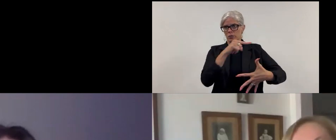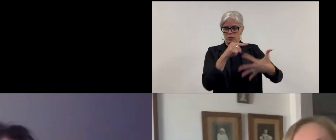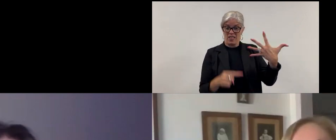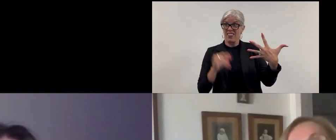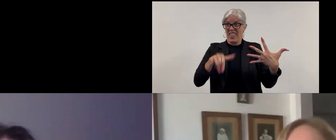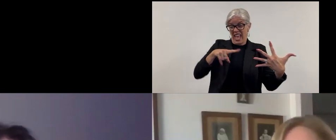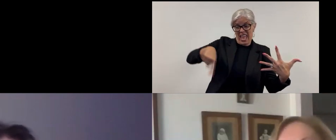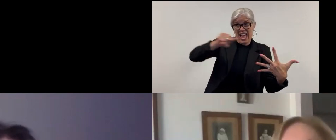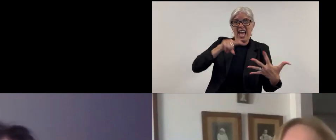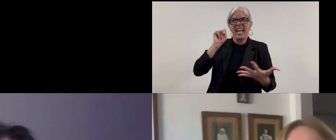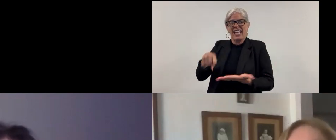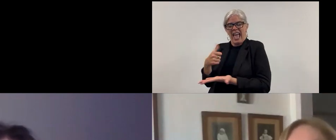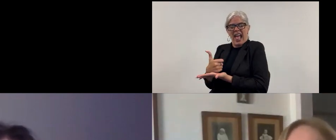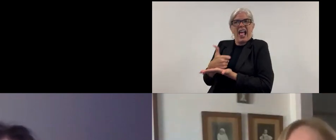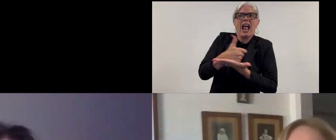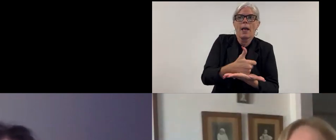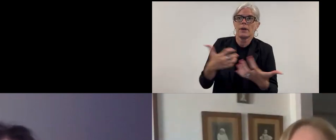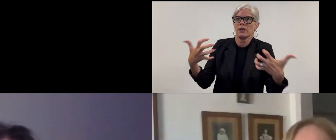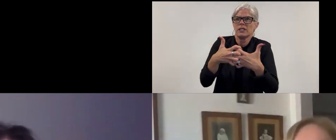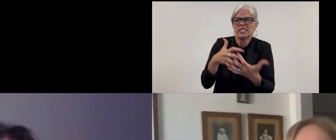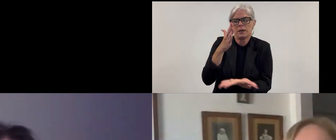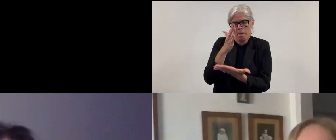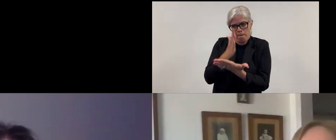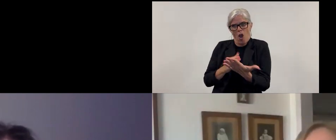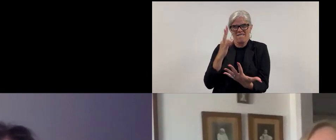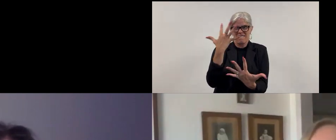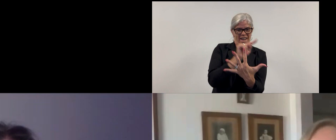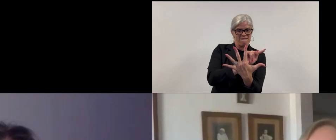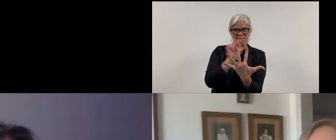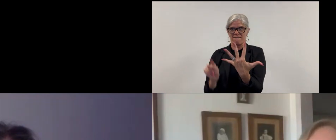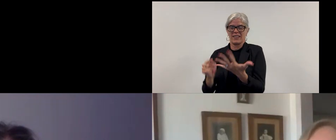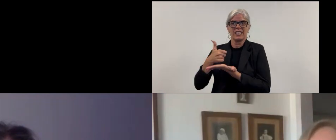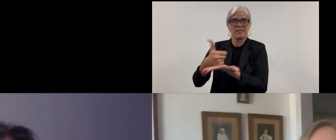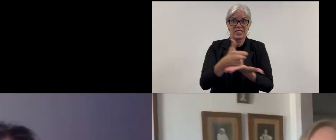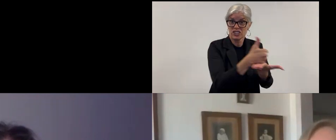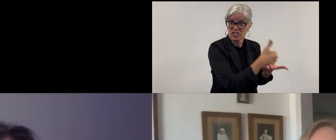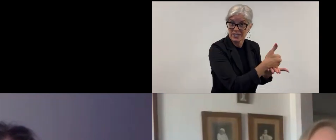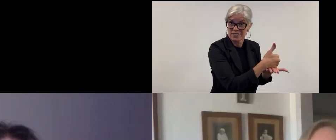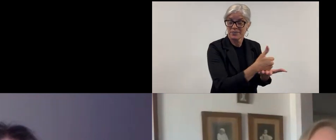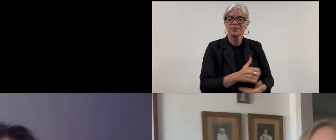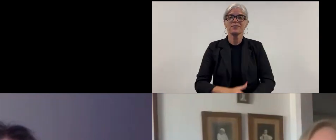complement or be part of this 5 specific interventions.